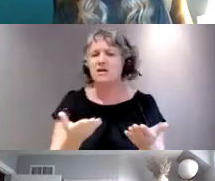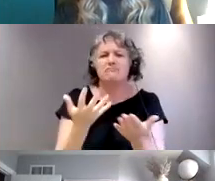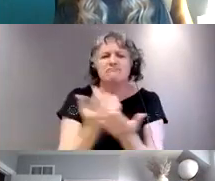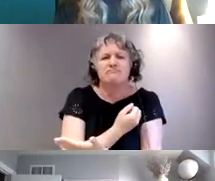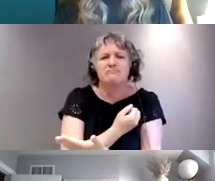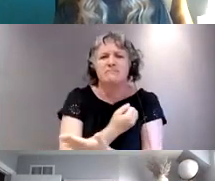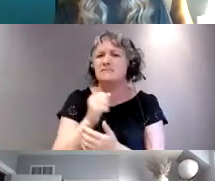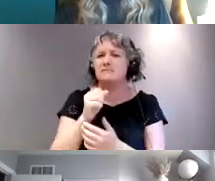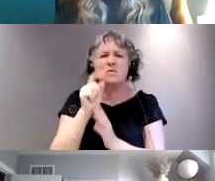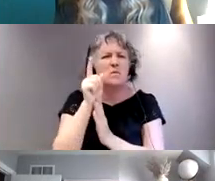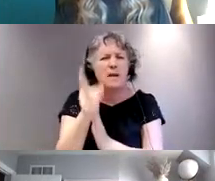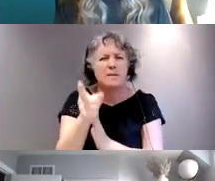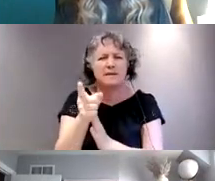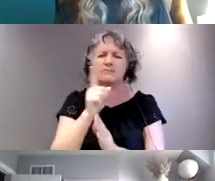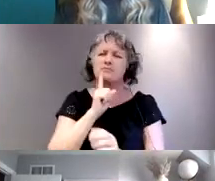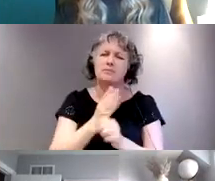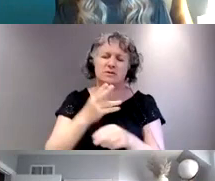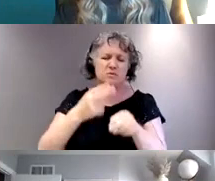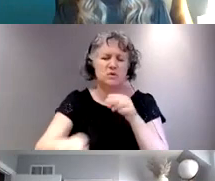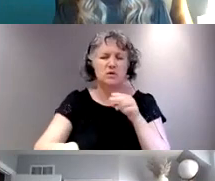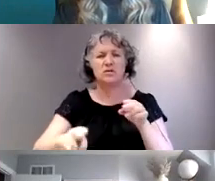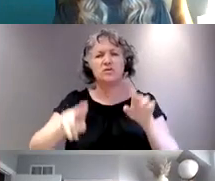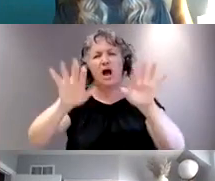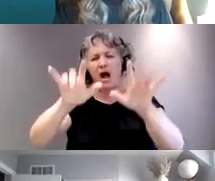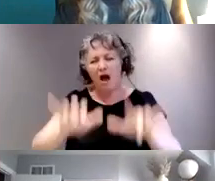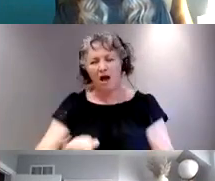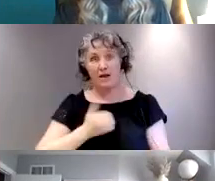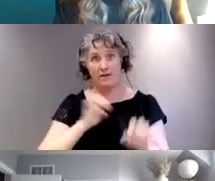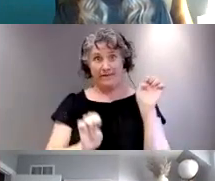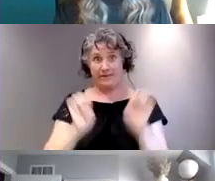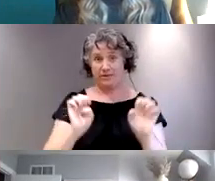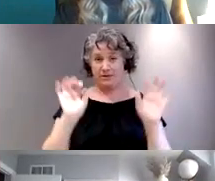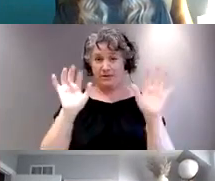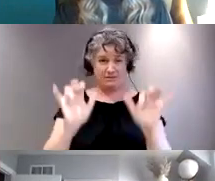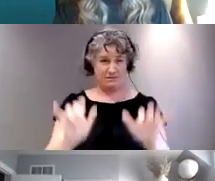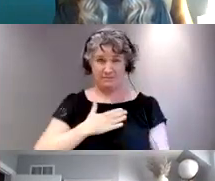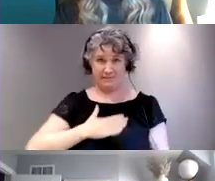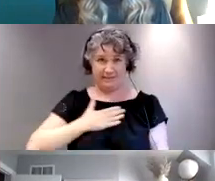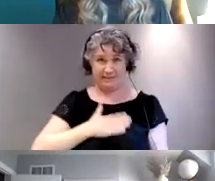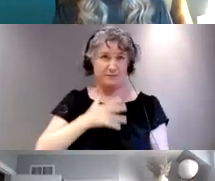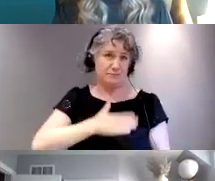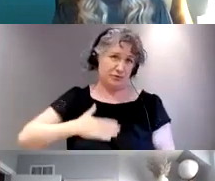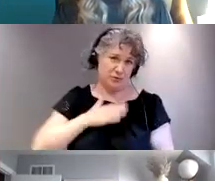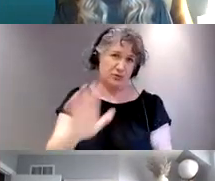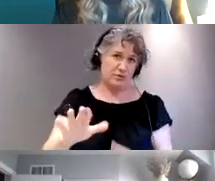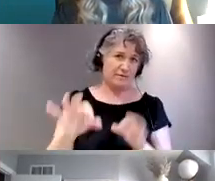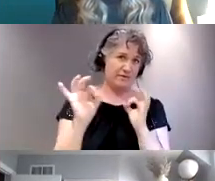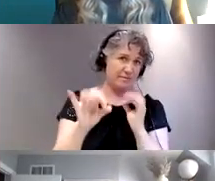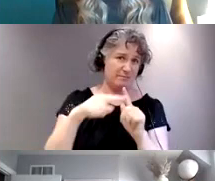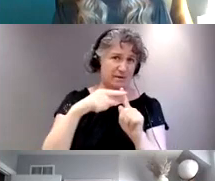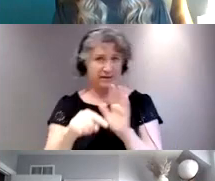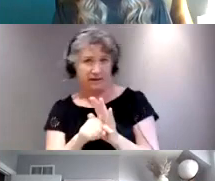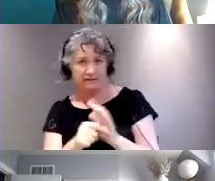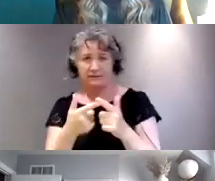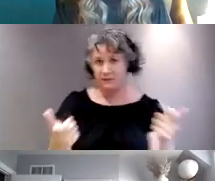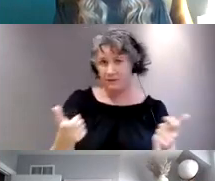said, 60 seconds, we promise, to fill out our evaluation. We truly appreciate hearing from you. And this helps us continue to